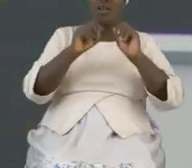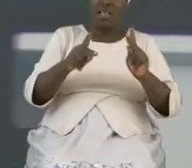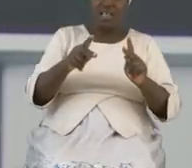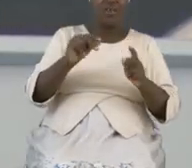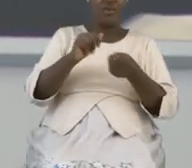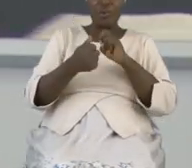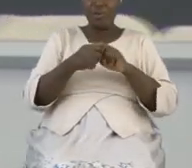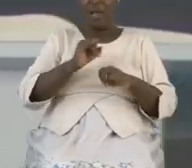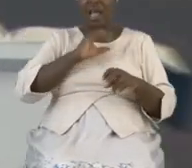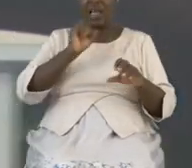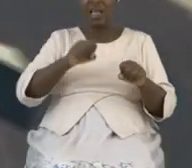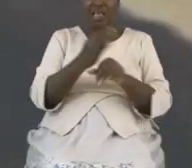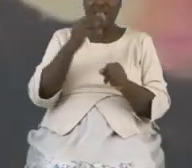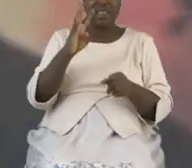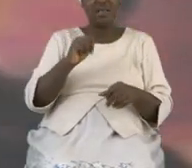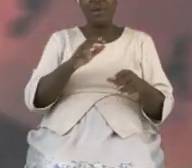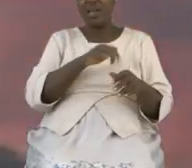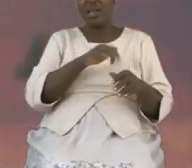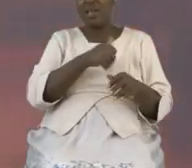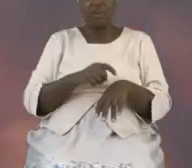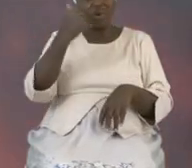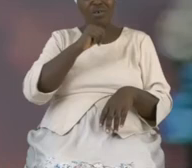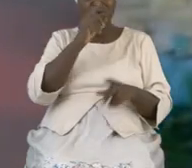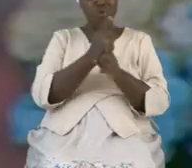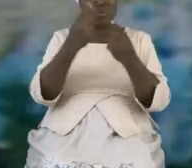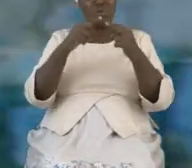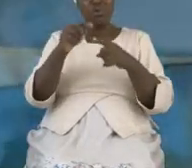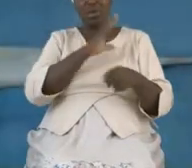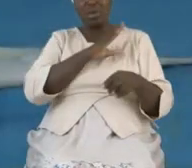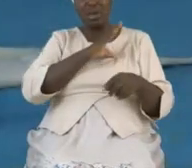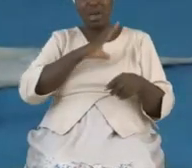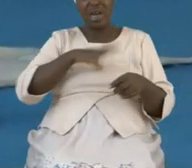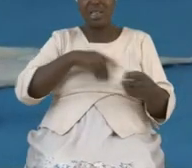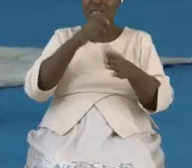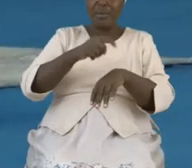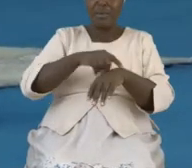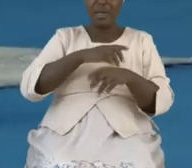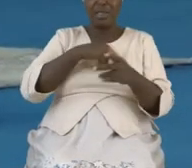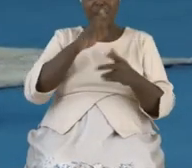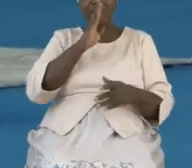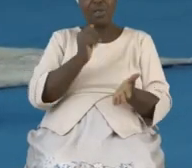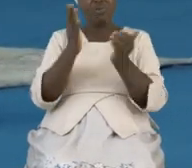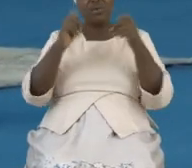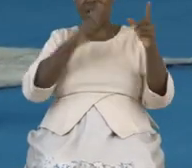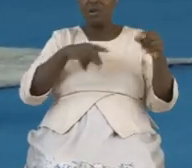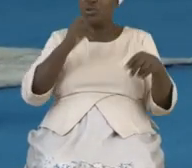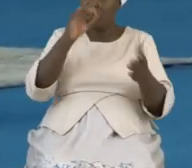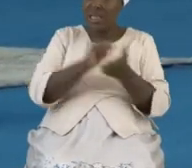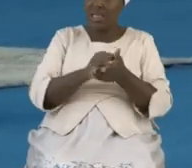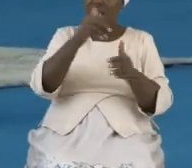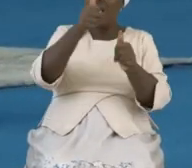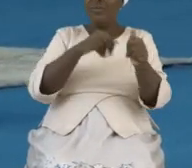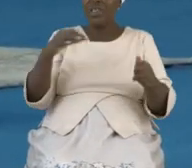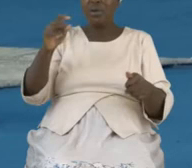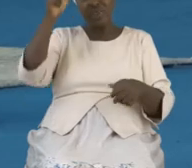come to Christ this time afresh and be crucified with the Lord, so that every sin of the devil will